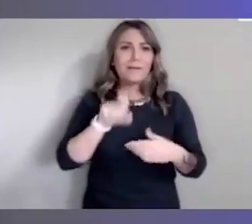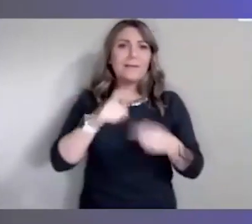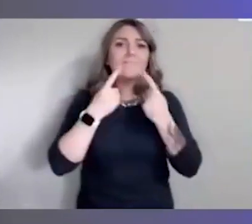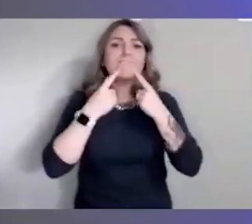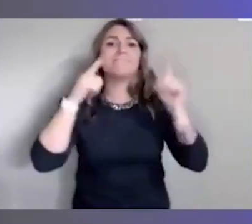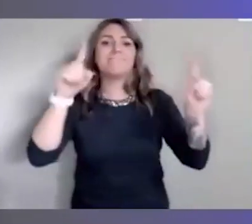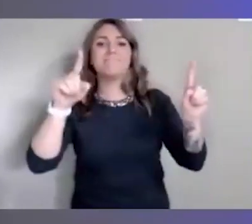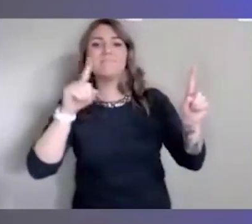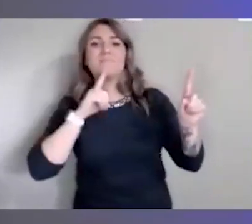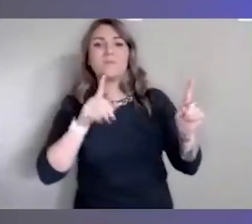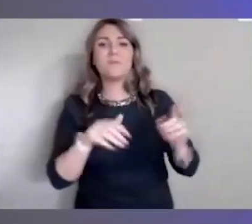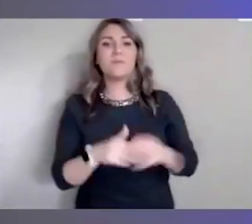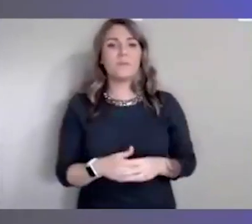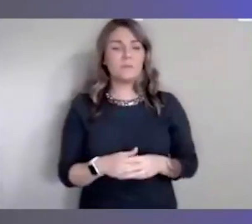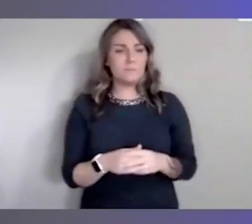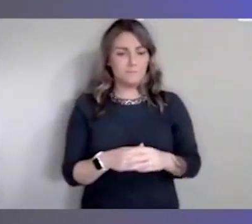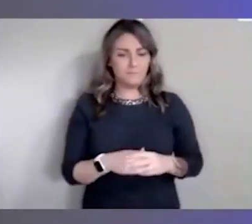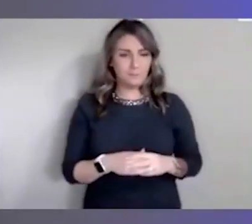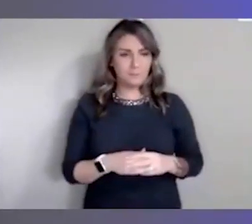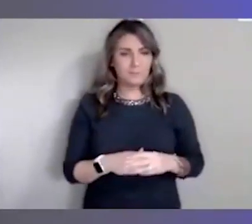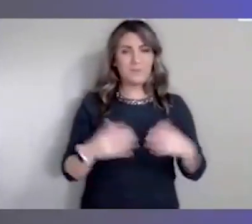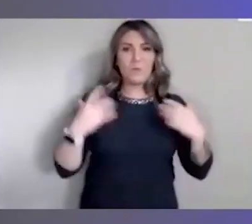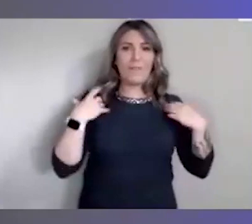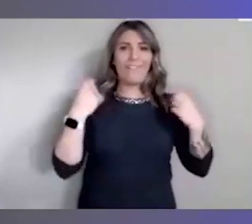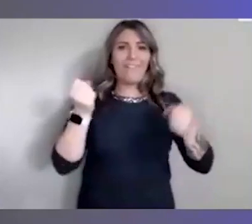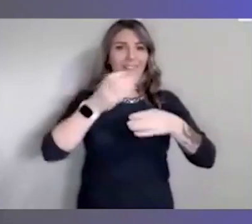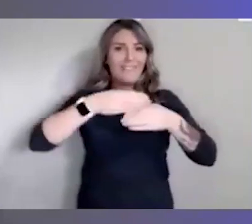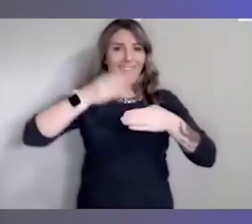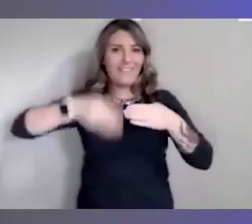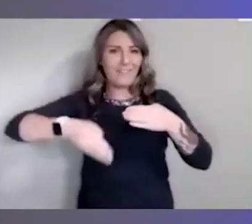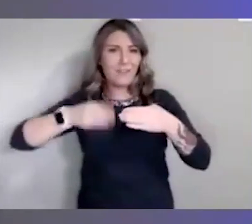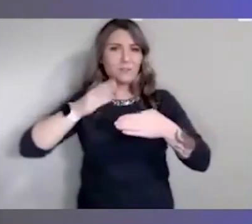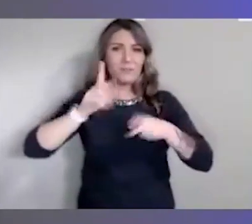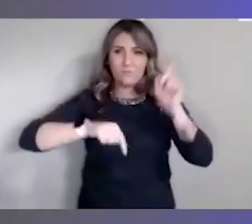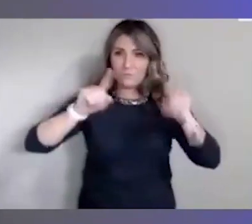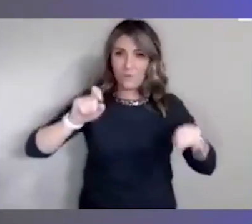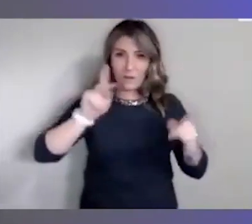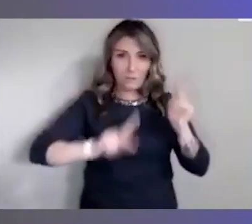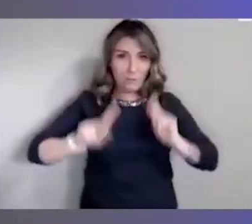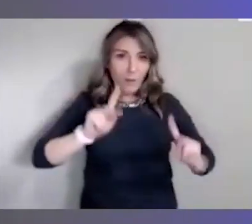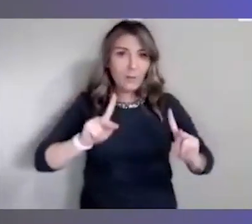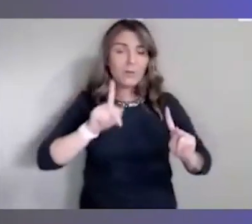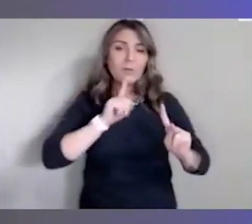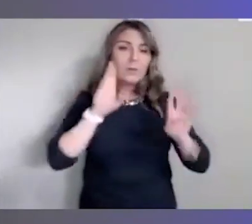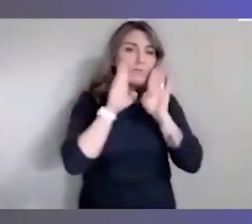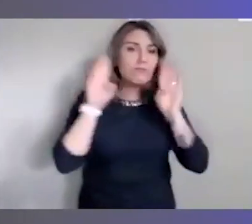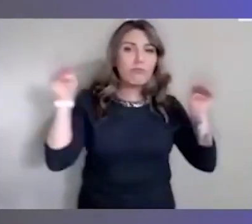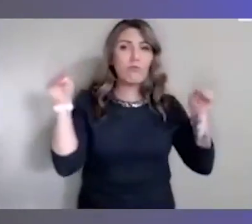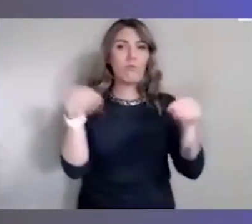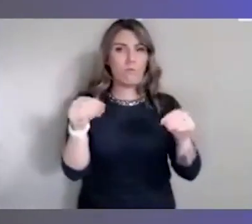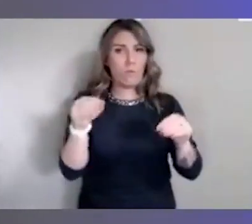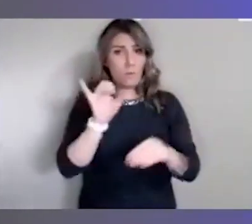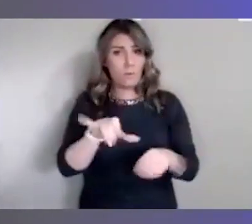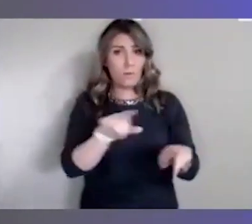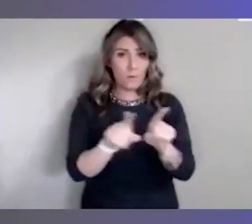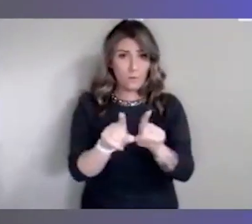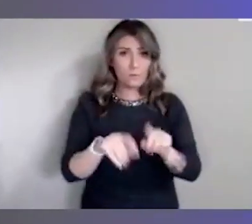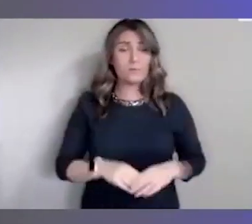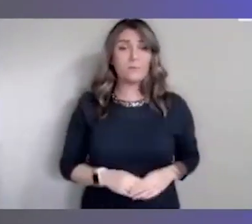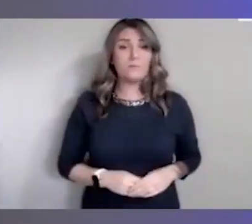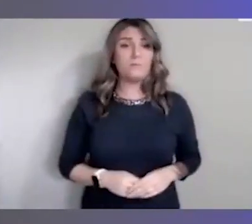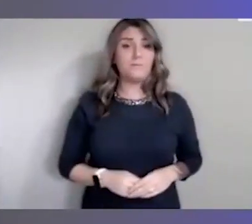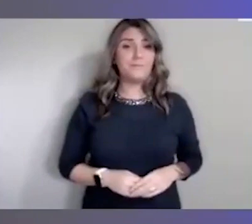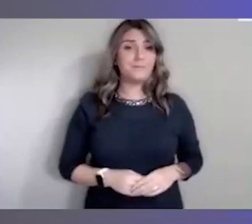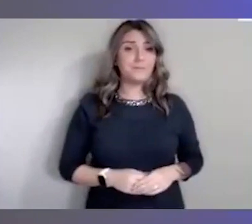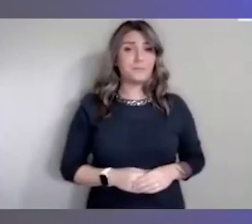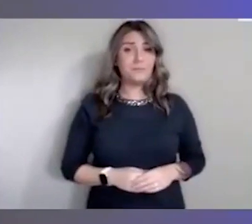disparate health outcomes for different populations. It's really focused us in on that. I think